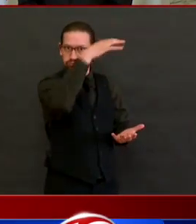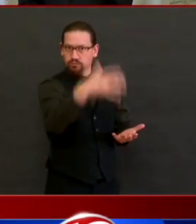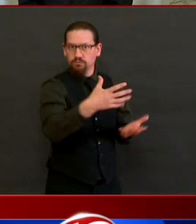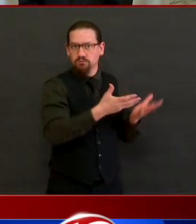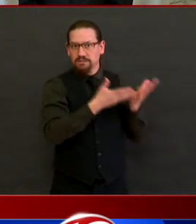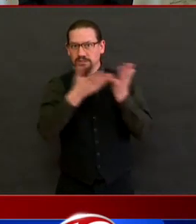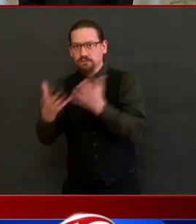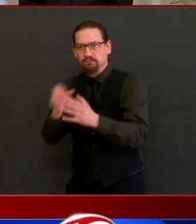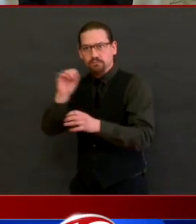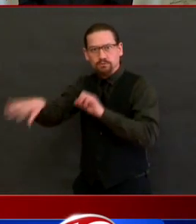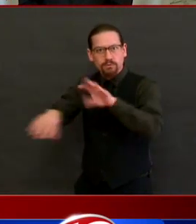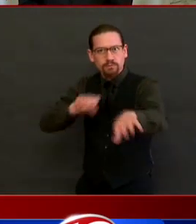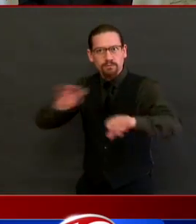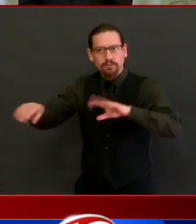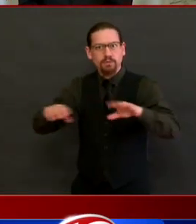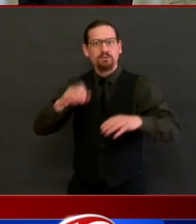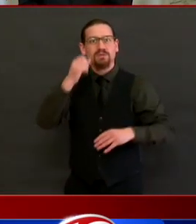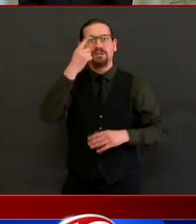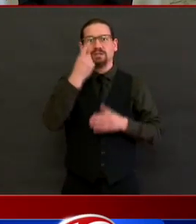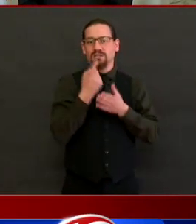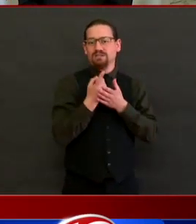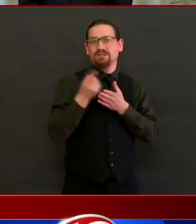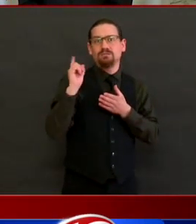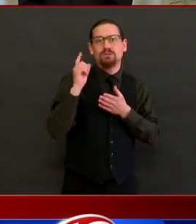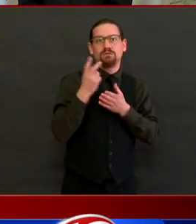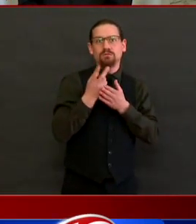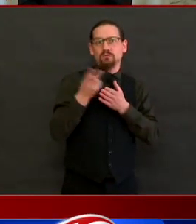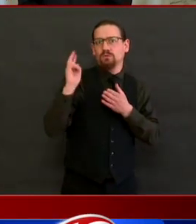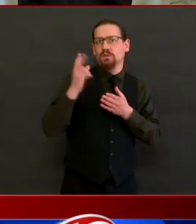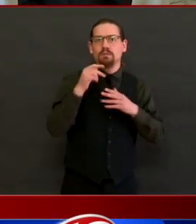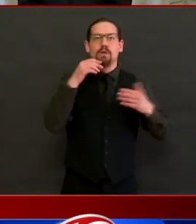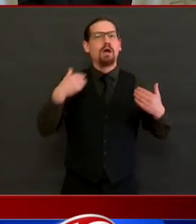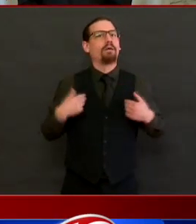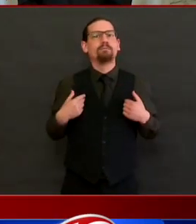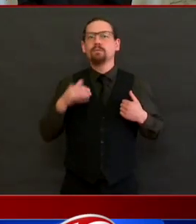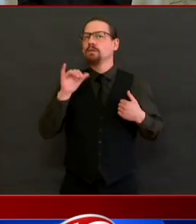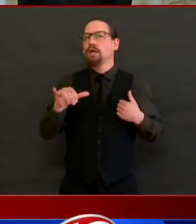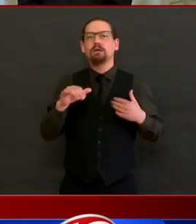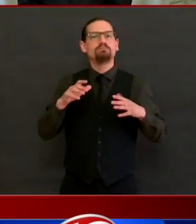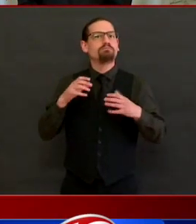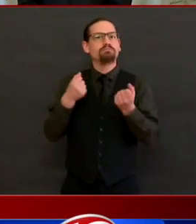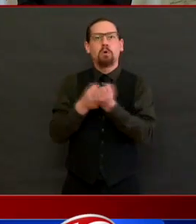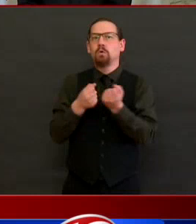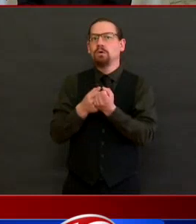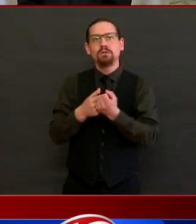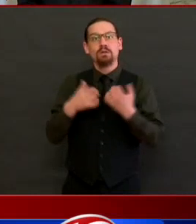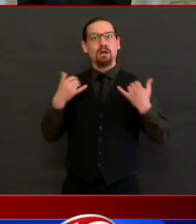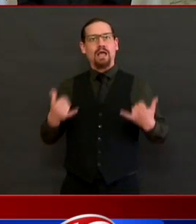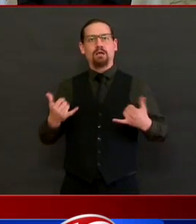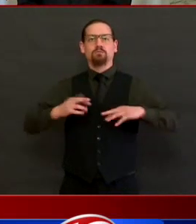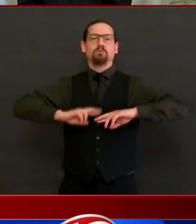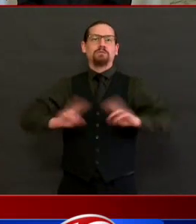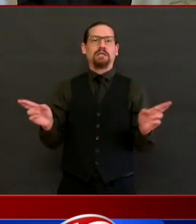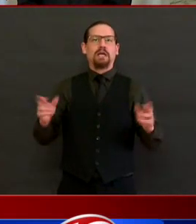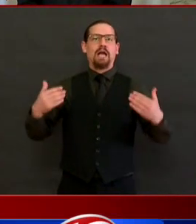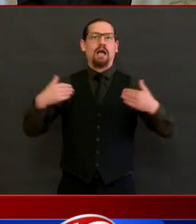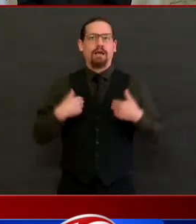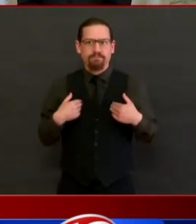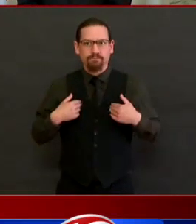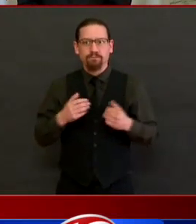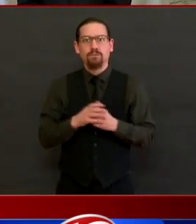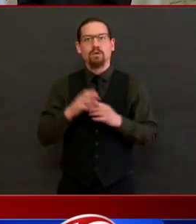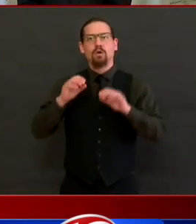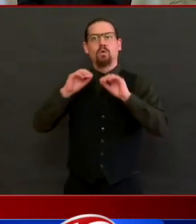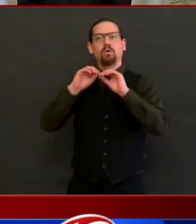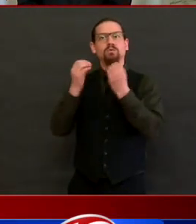last month, Meals on Wheels made 32,000 home deliveries, while our senior centers and schools are